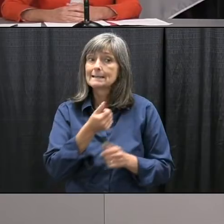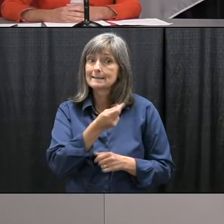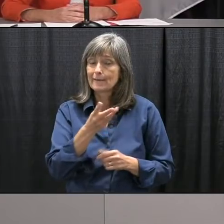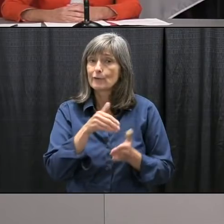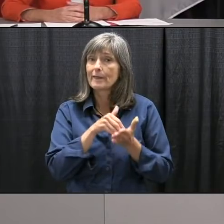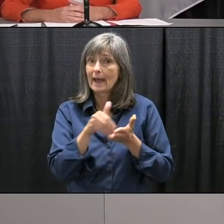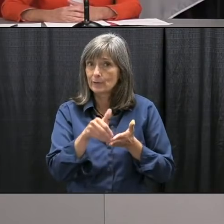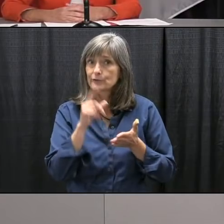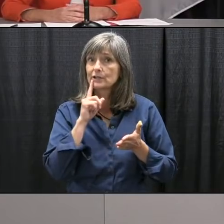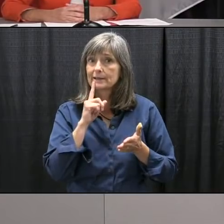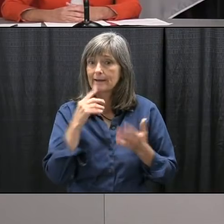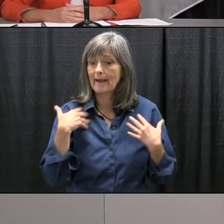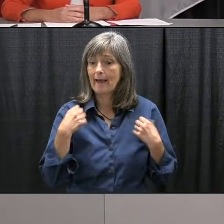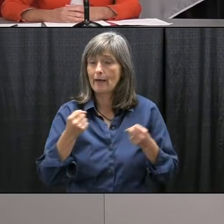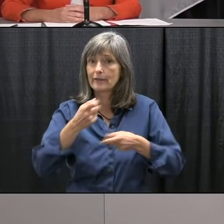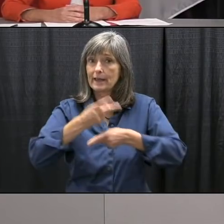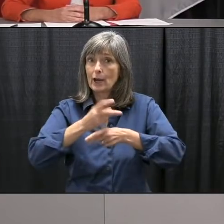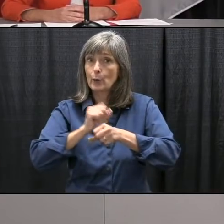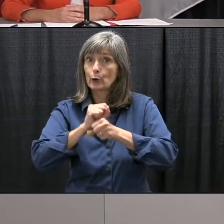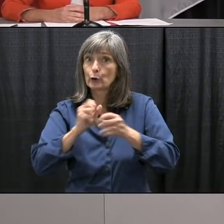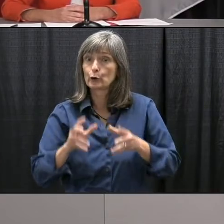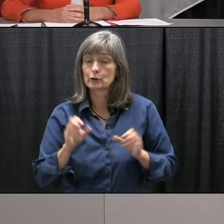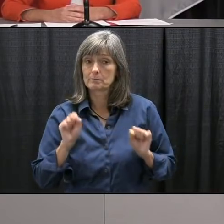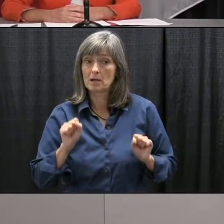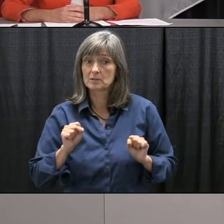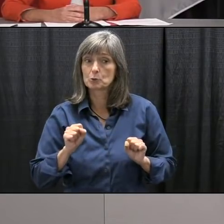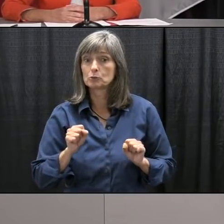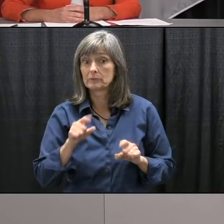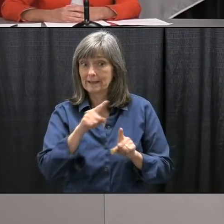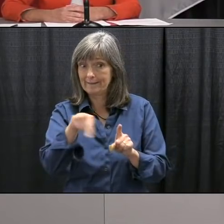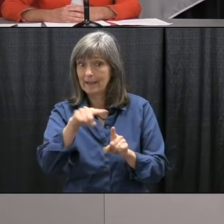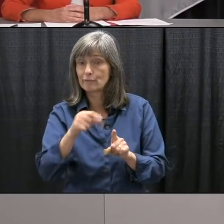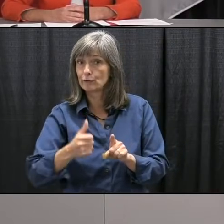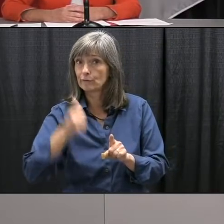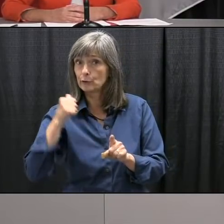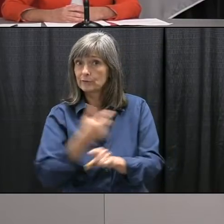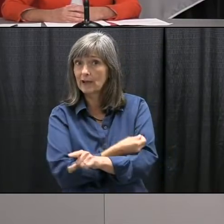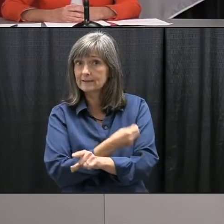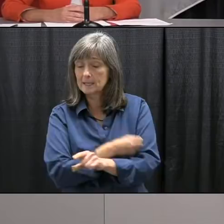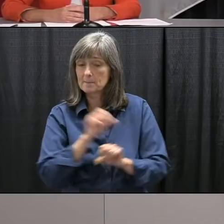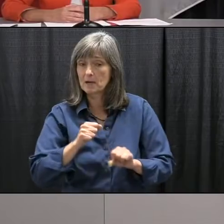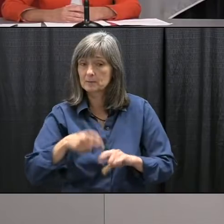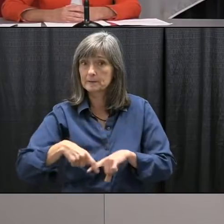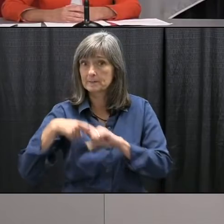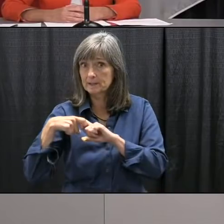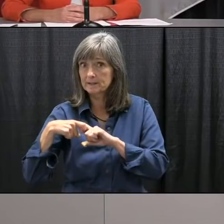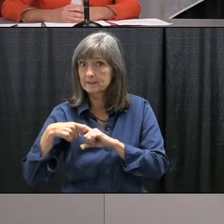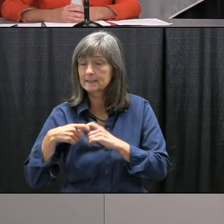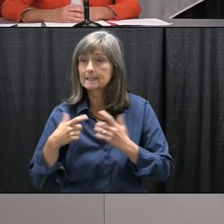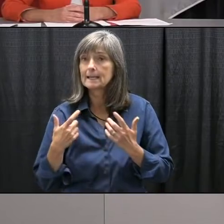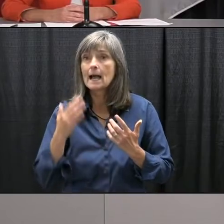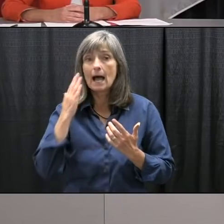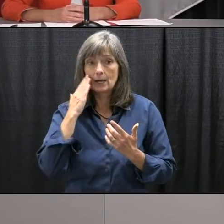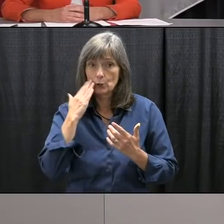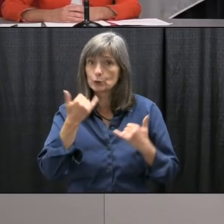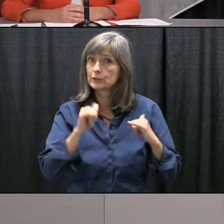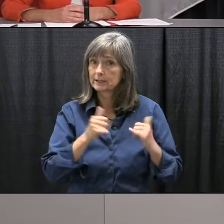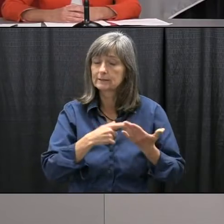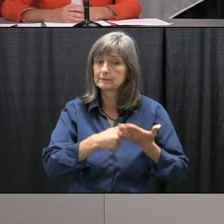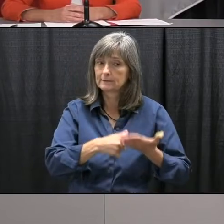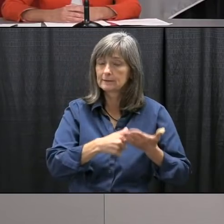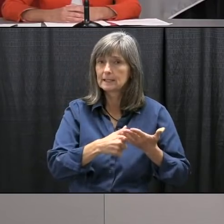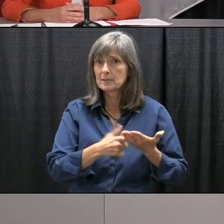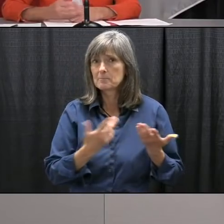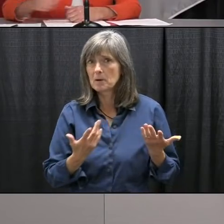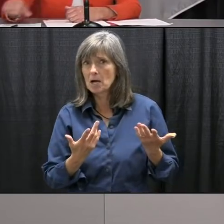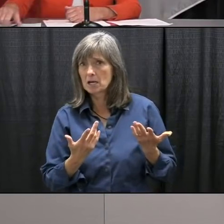workers are facing possible suspension for refusing the vaccine. I know that the discussions are ongoing, but I was wondering if you could speak to